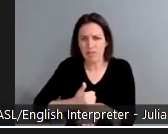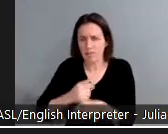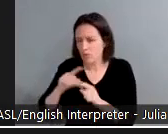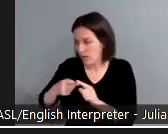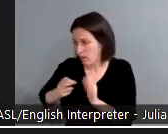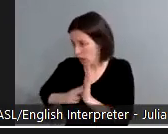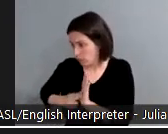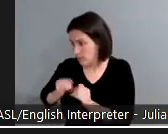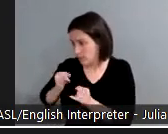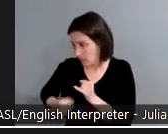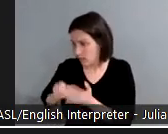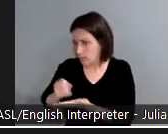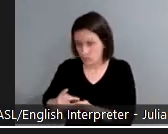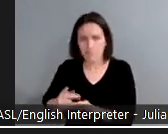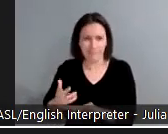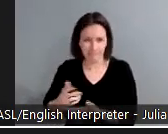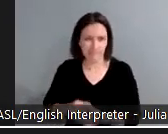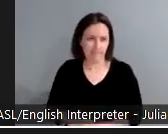Next slide.